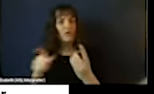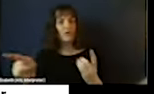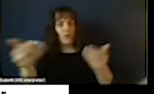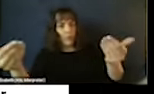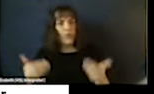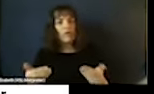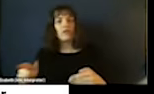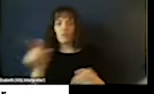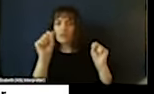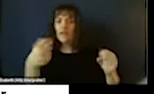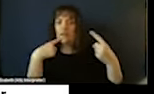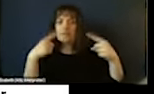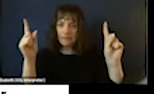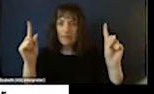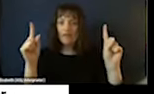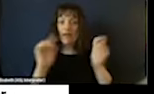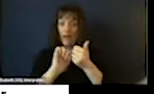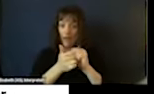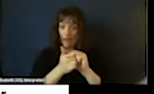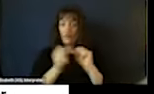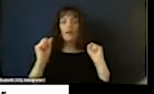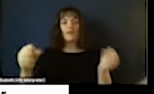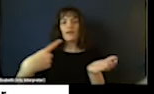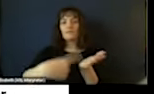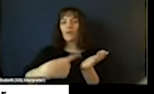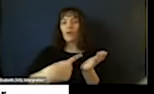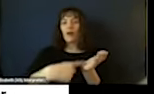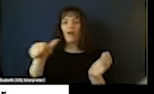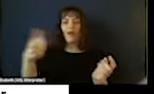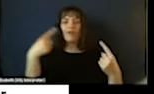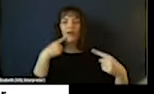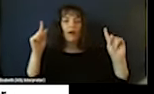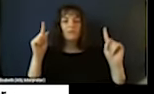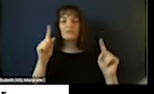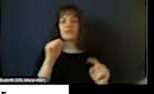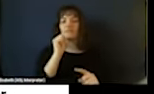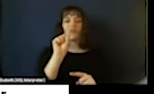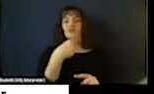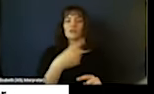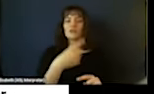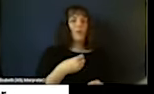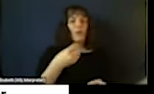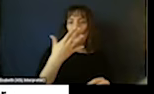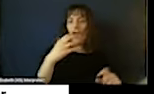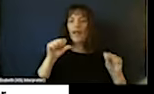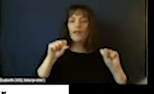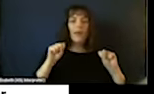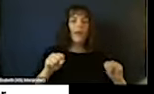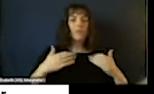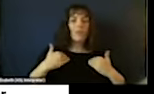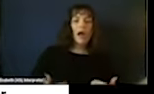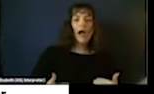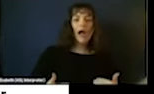do this is to talk about accomplishments of people other than white, able-bodied, and neurotypical men. So for example, last